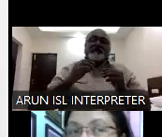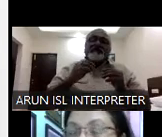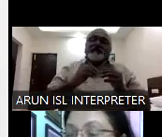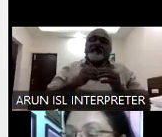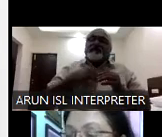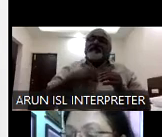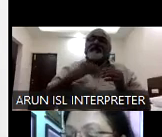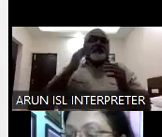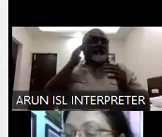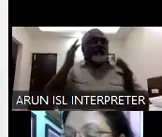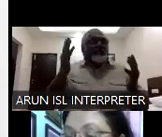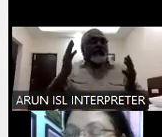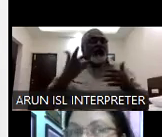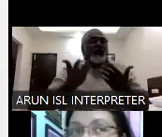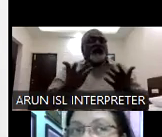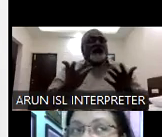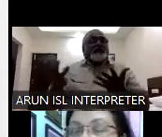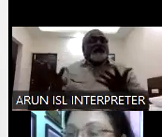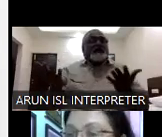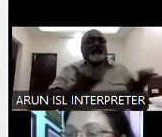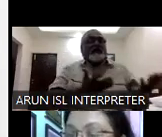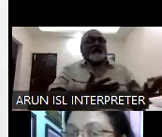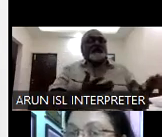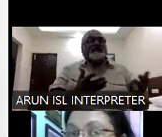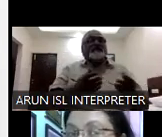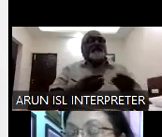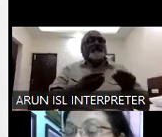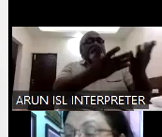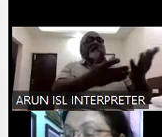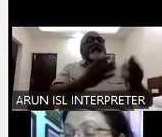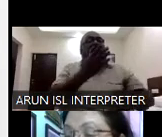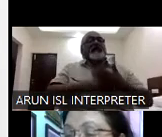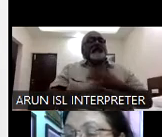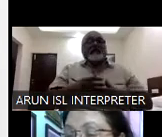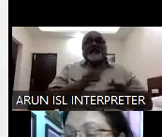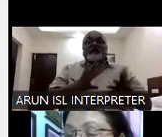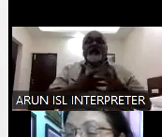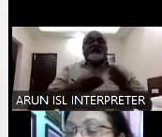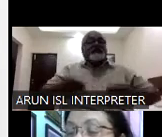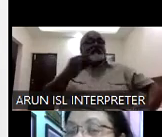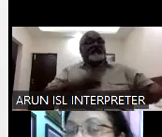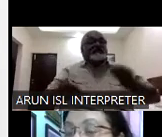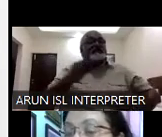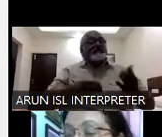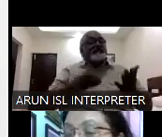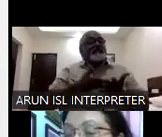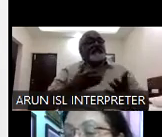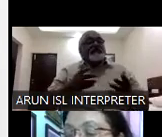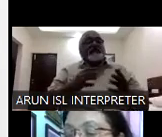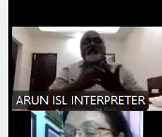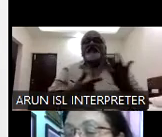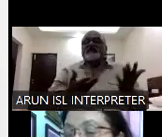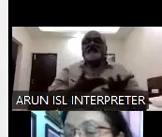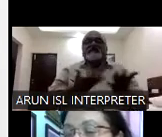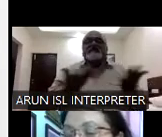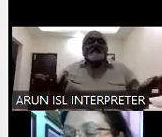want to do some service to them or you want to benefit them. If you do business out of it, then what is it going on?